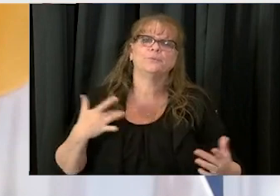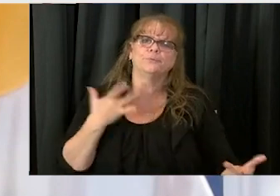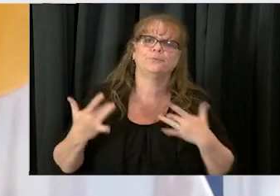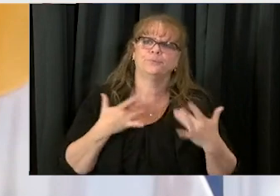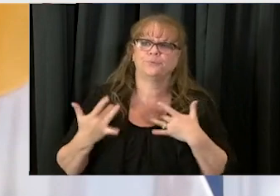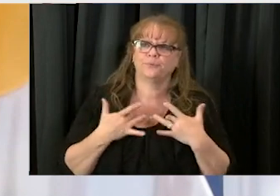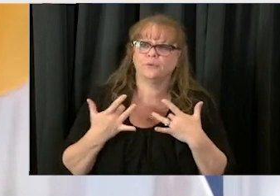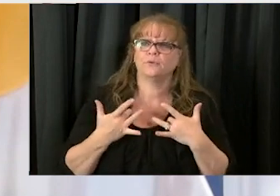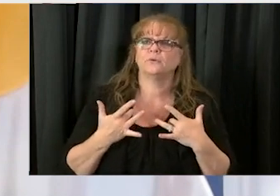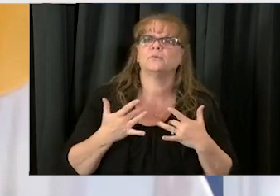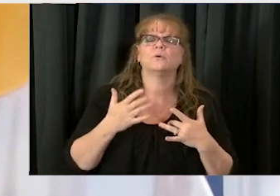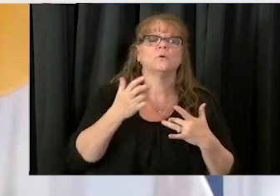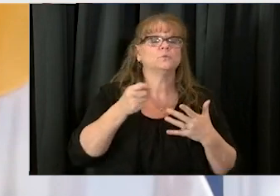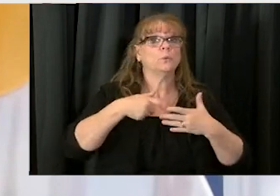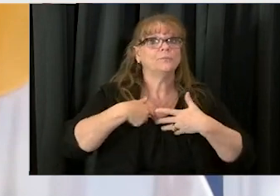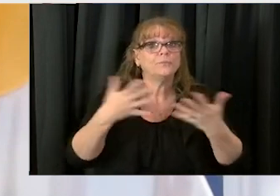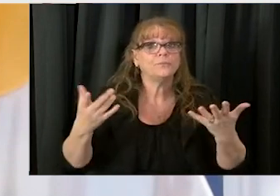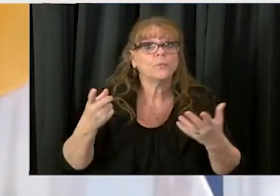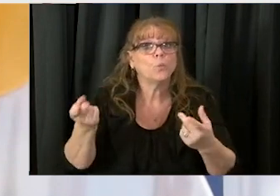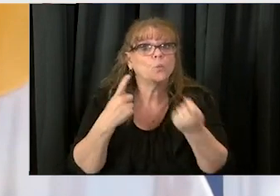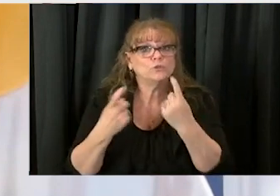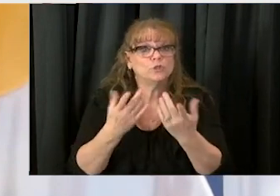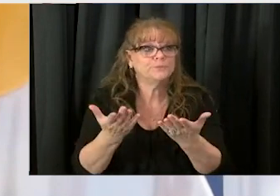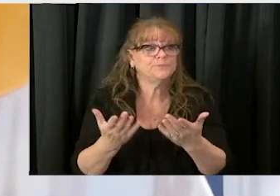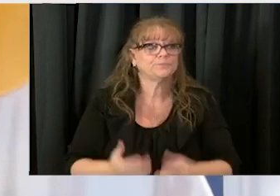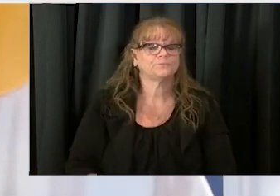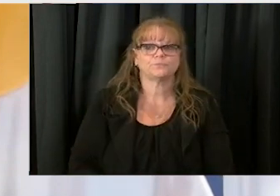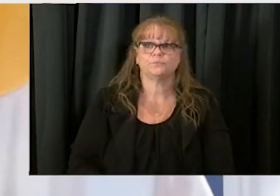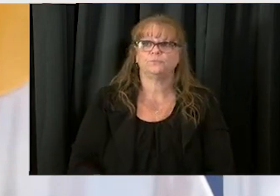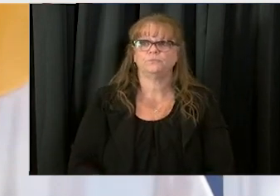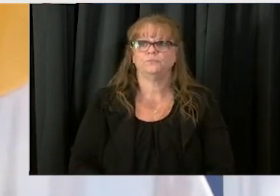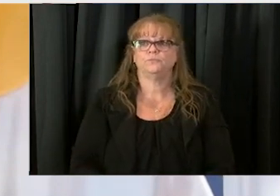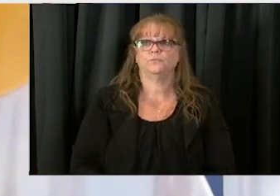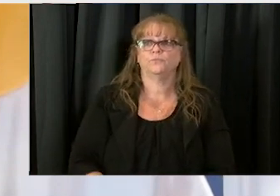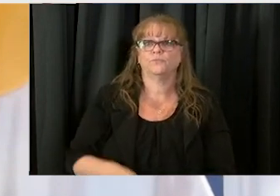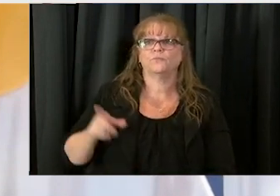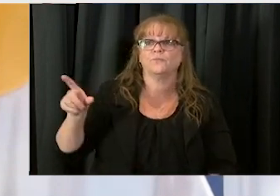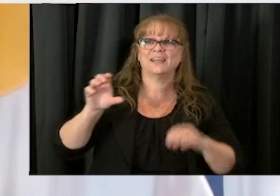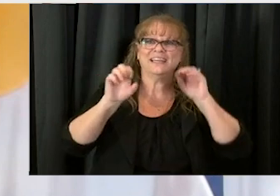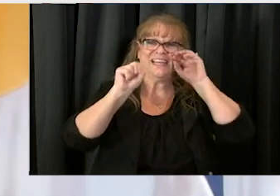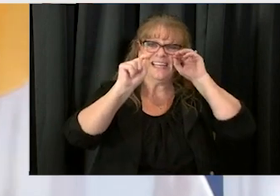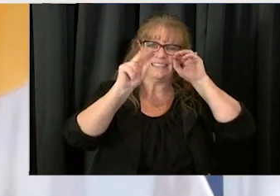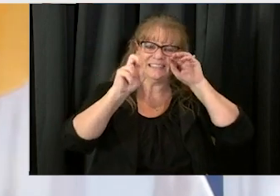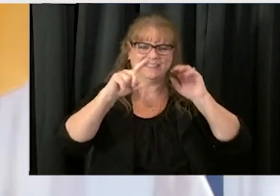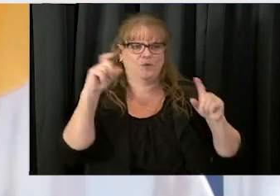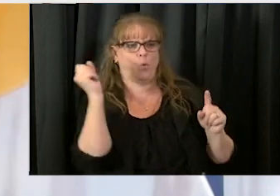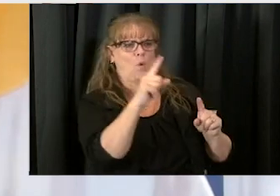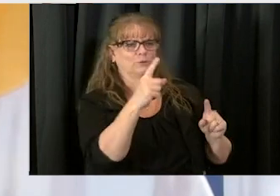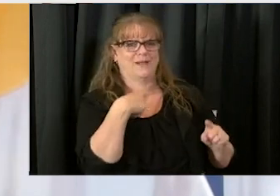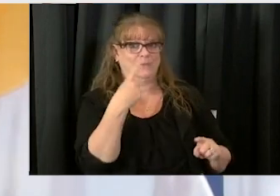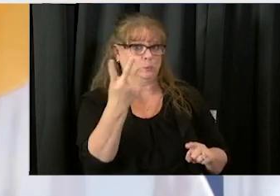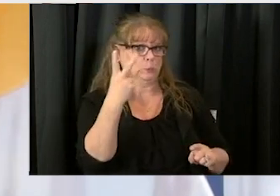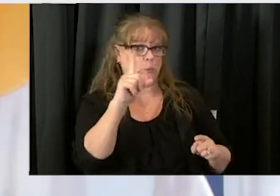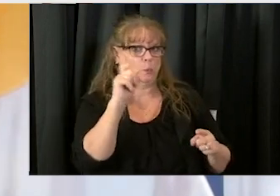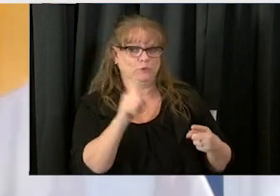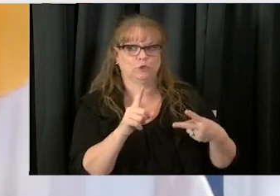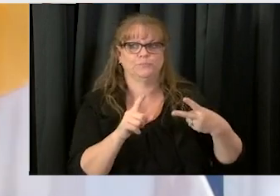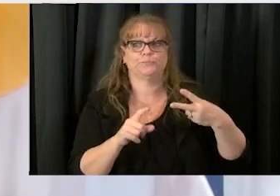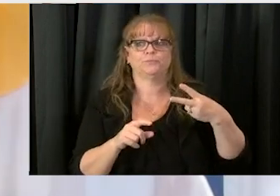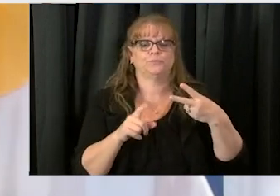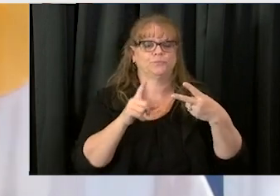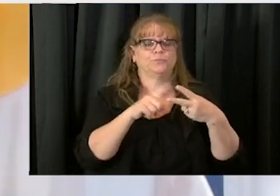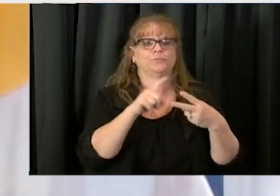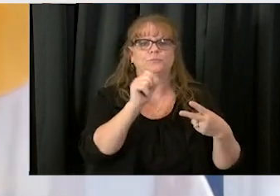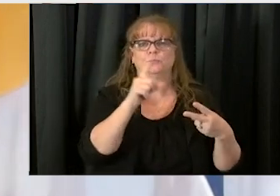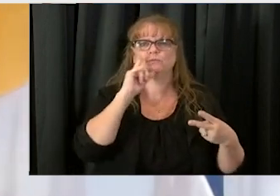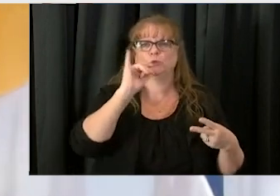as always. The first for Jill Ryan, actually, and I'll have her answer that after I ask your question. But for Jill, your department told us last